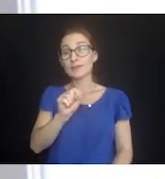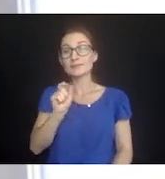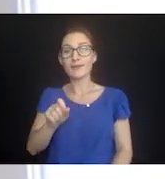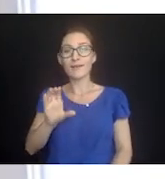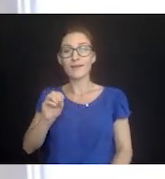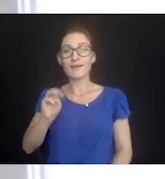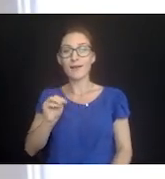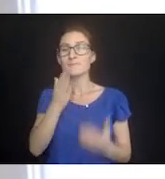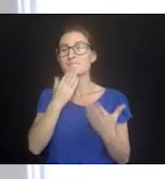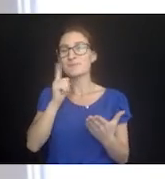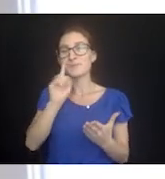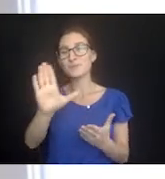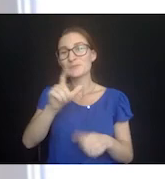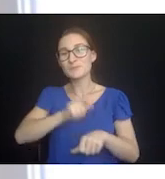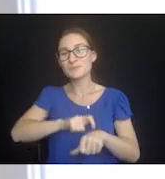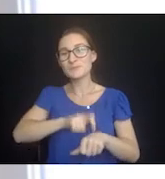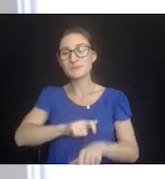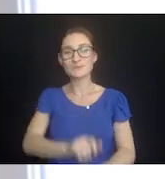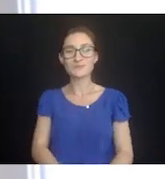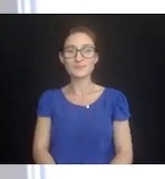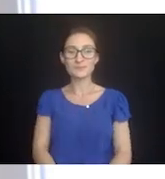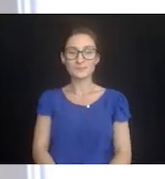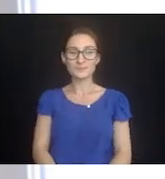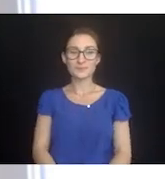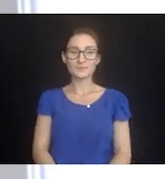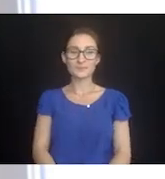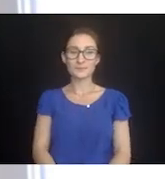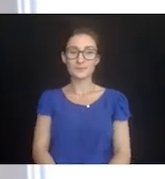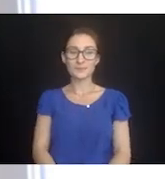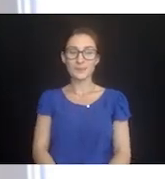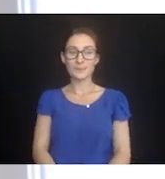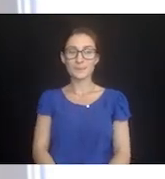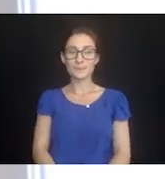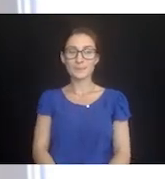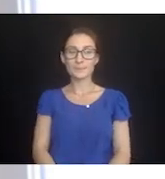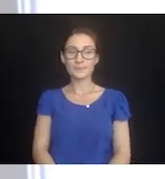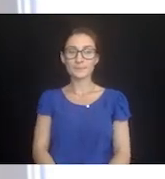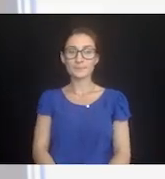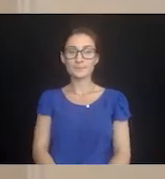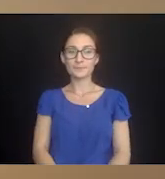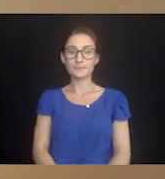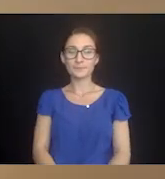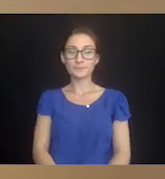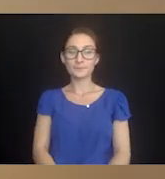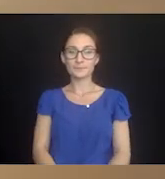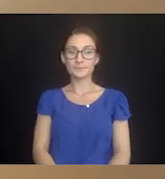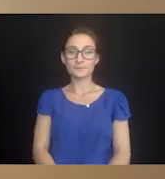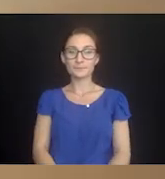SatoriWest Method, join us at SatoriWest.com. Thanks for your time.